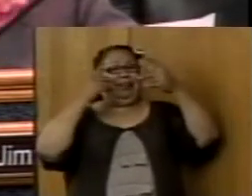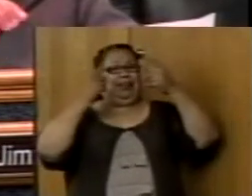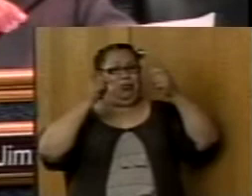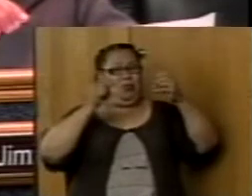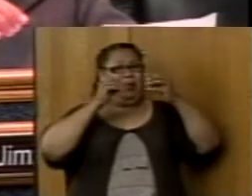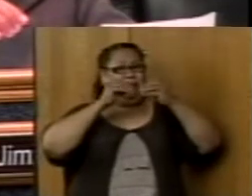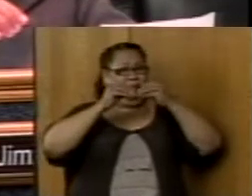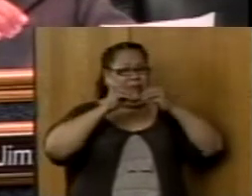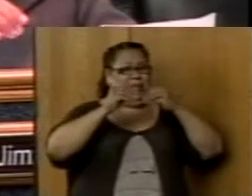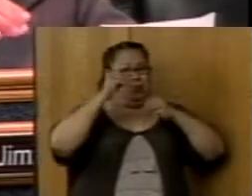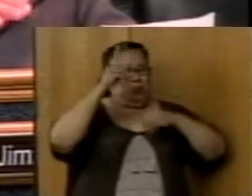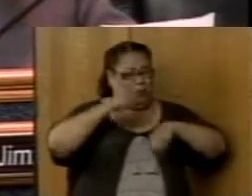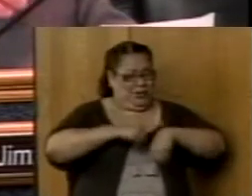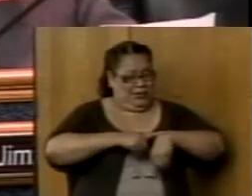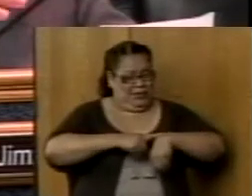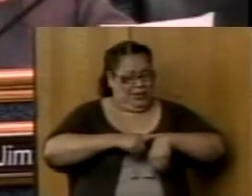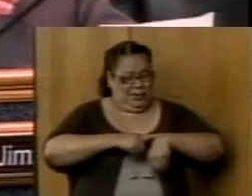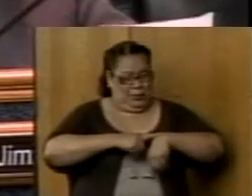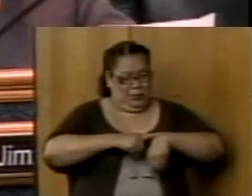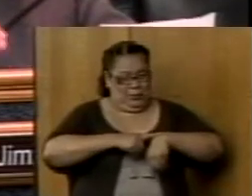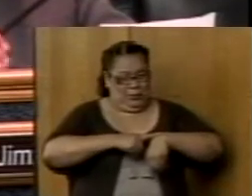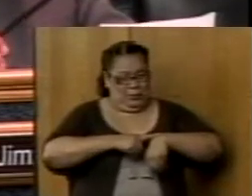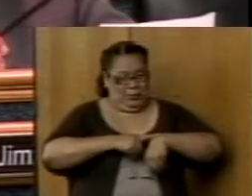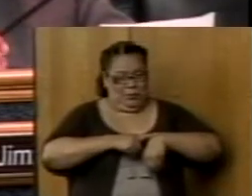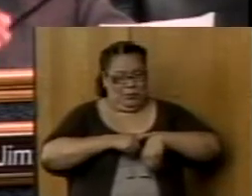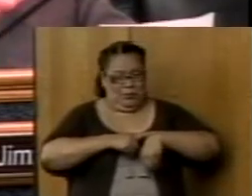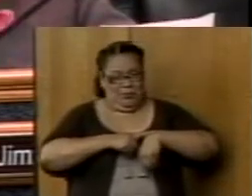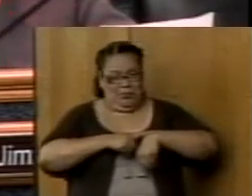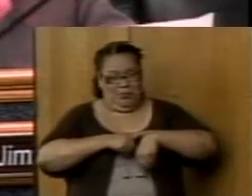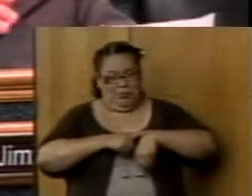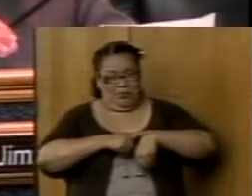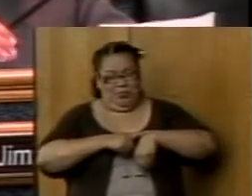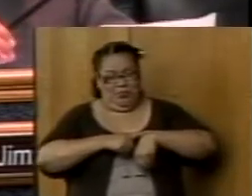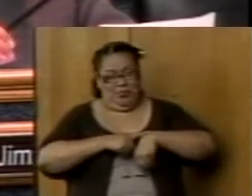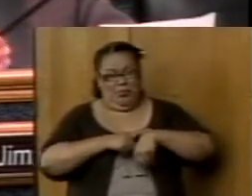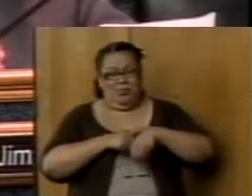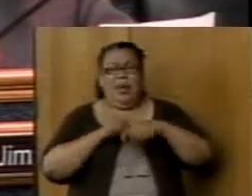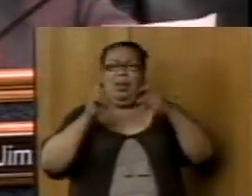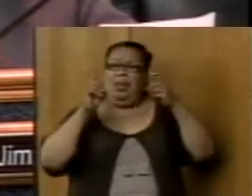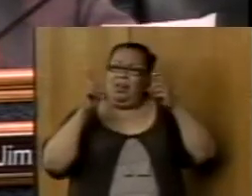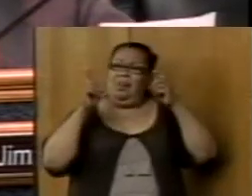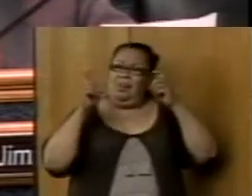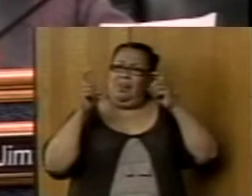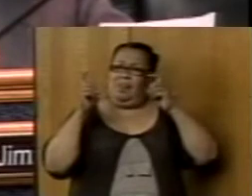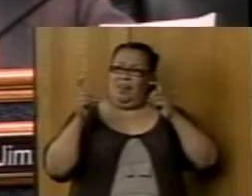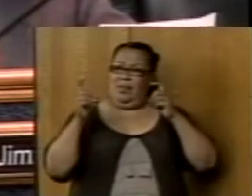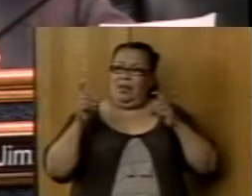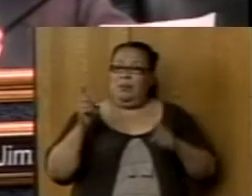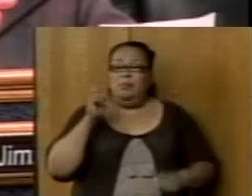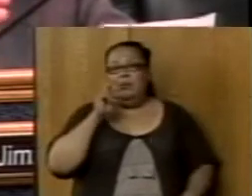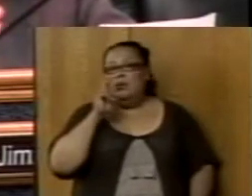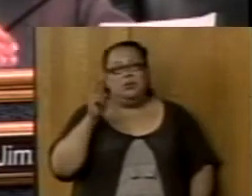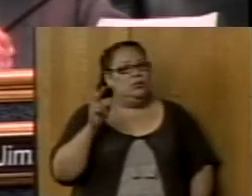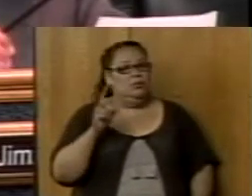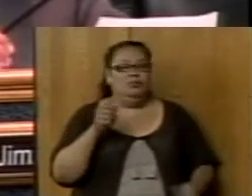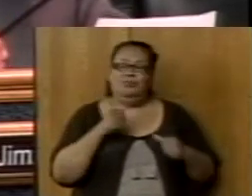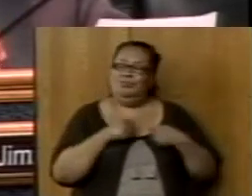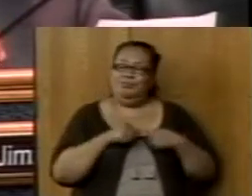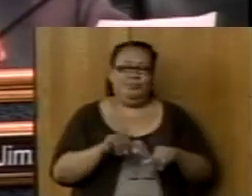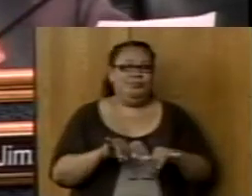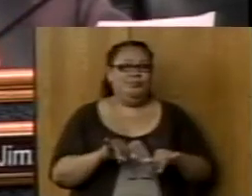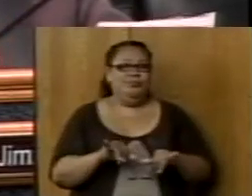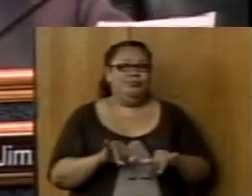fix it one time by, trying to make some changes to it, but they saw that it was